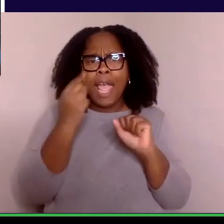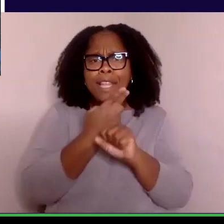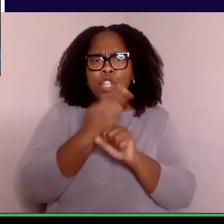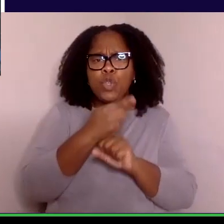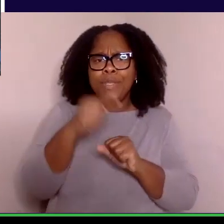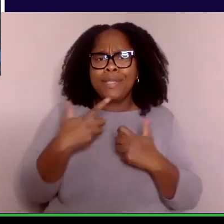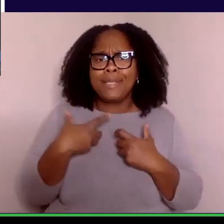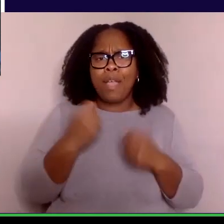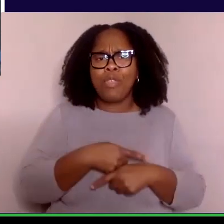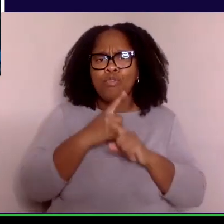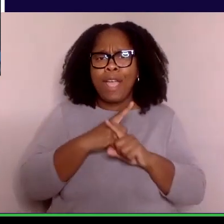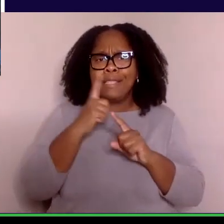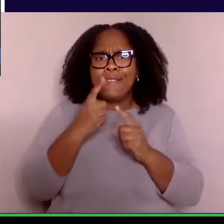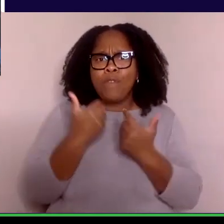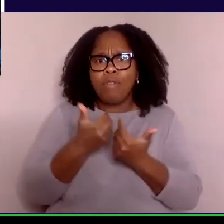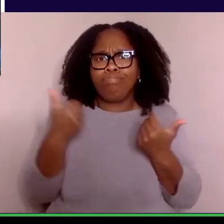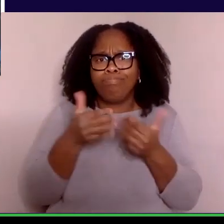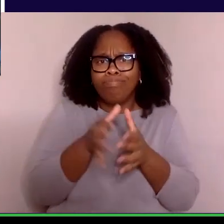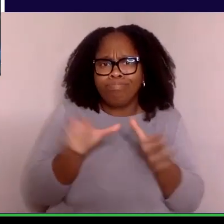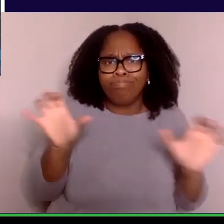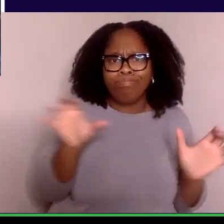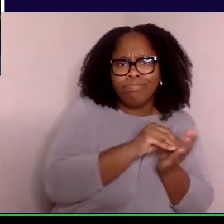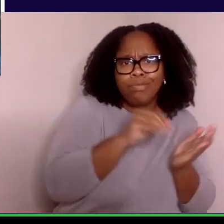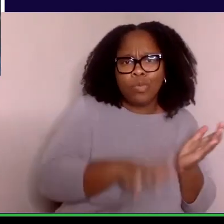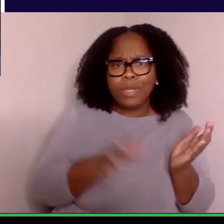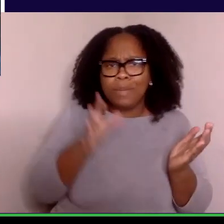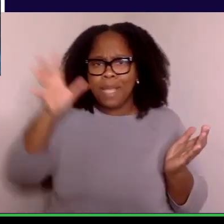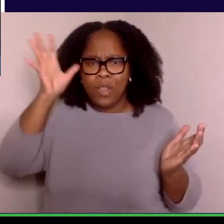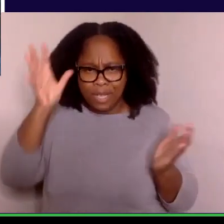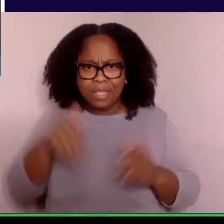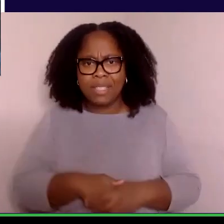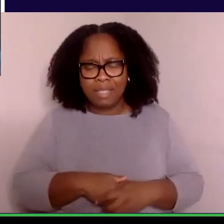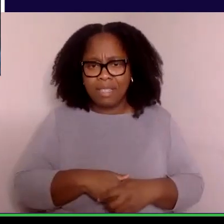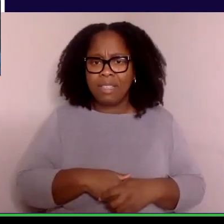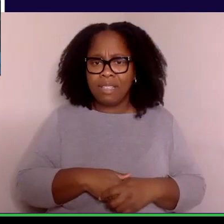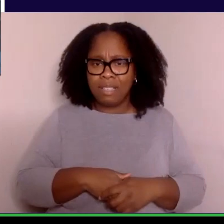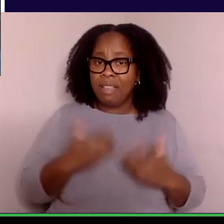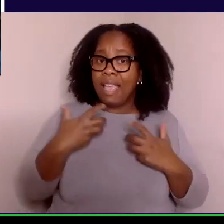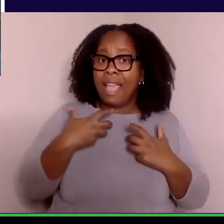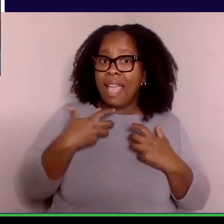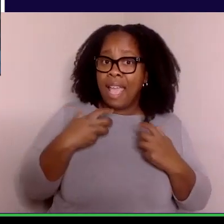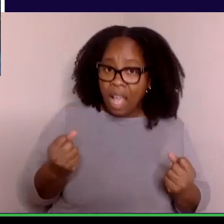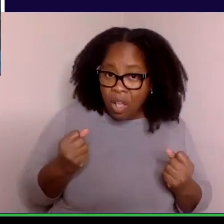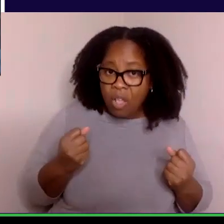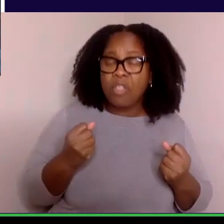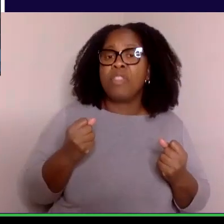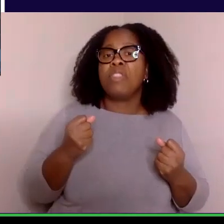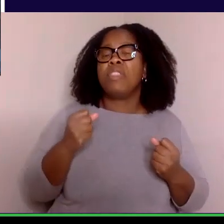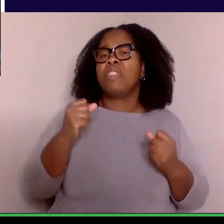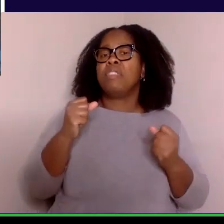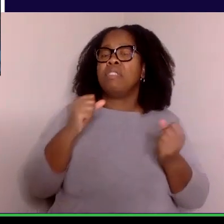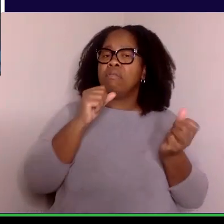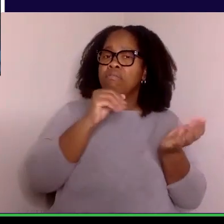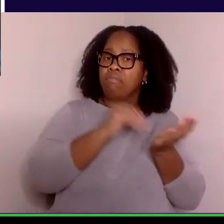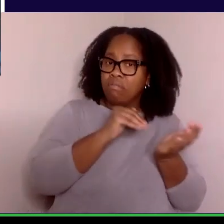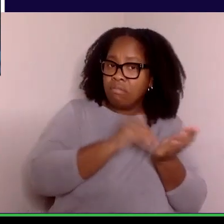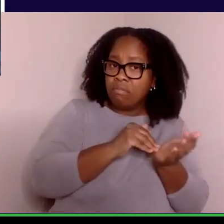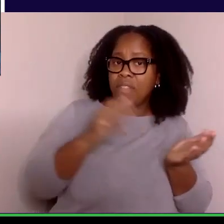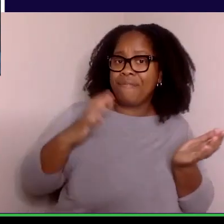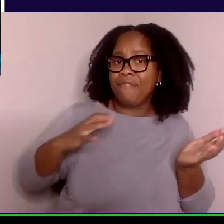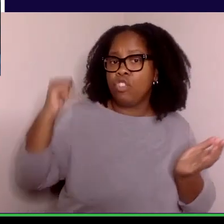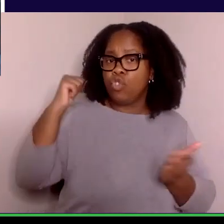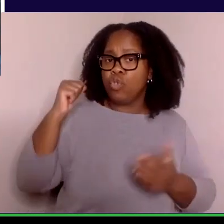When elected officials, media, and privatization organizations ask, when are you going to